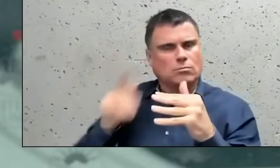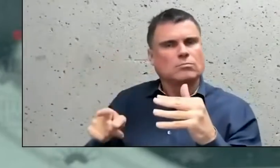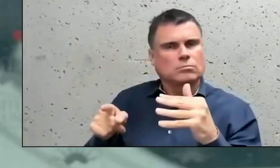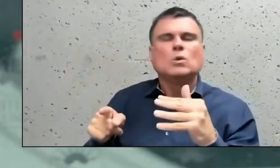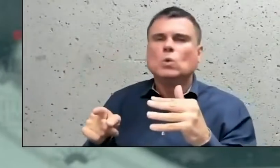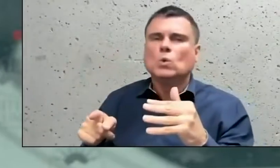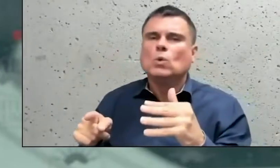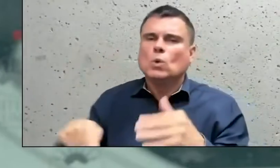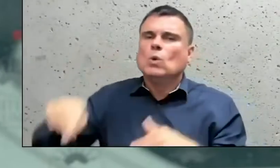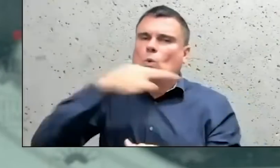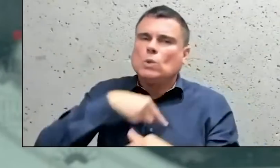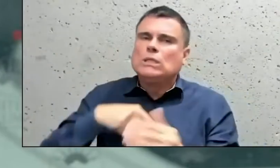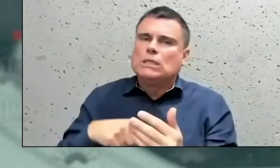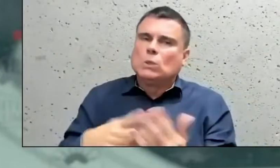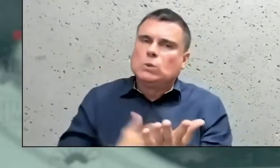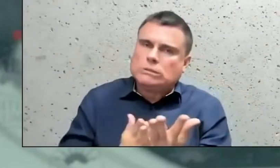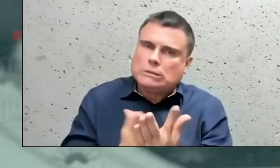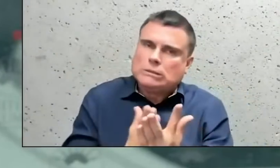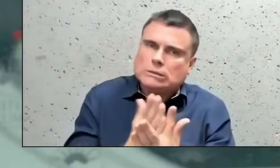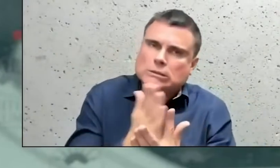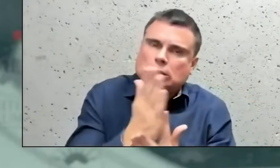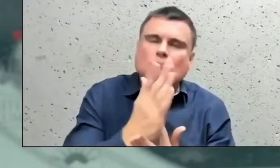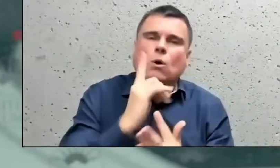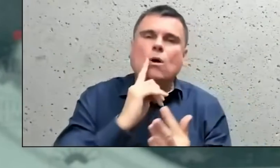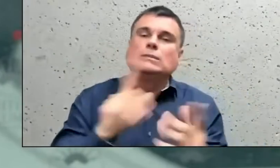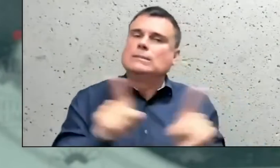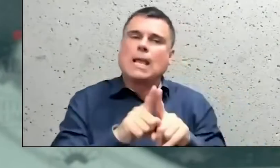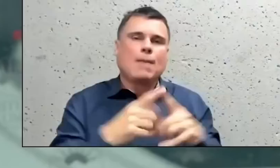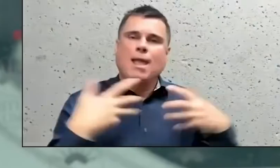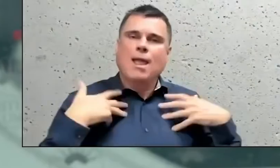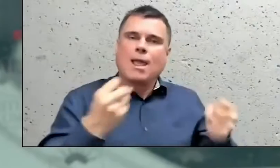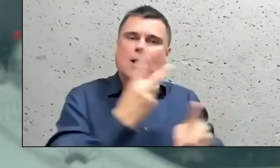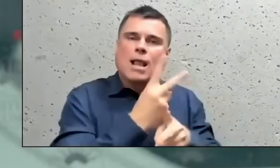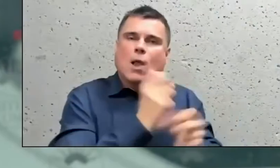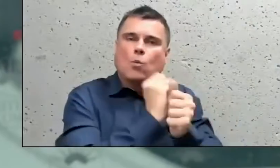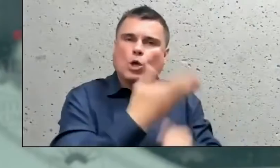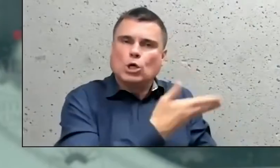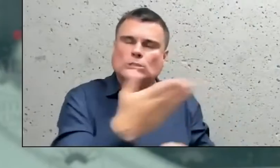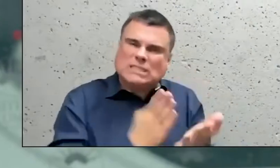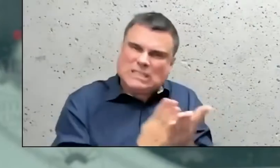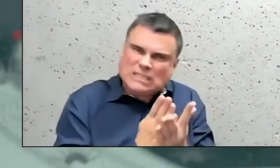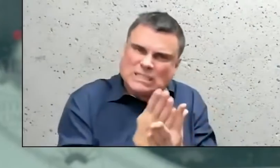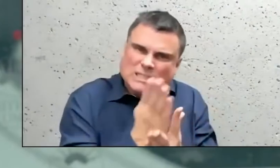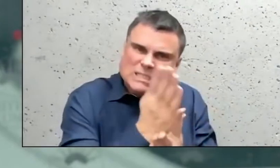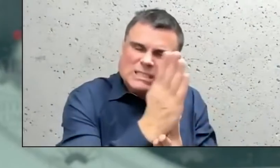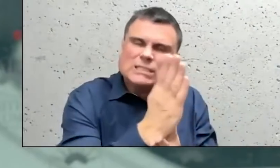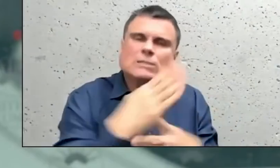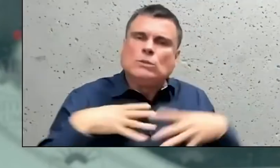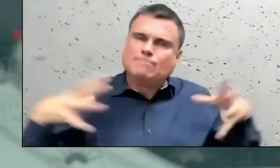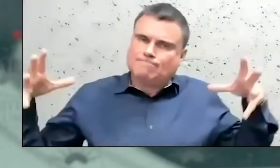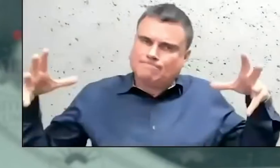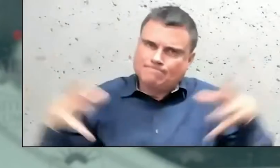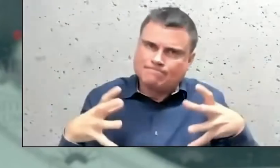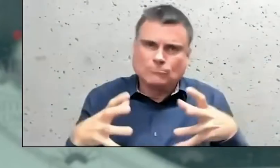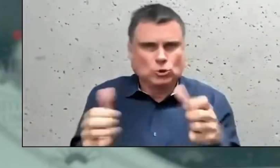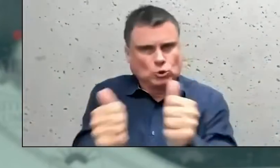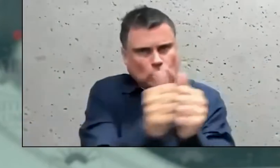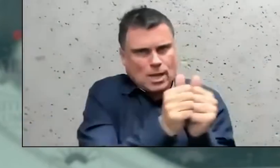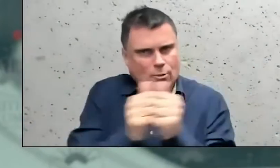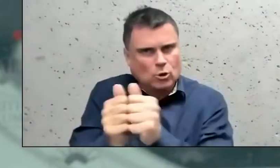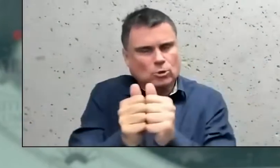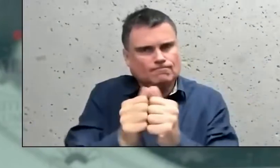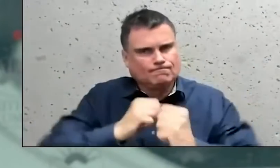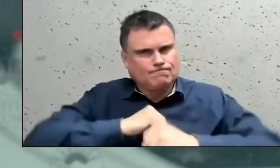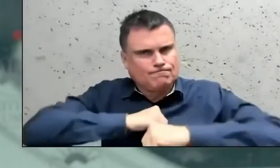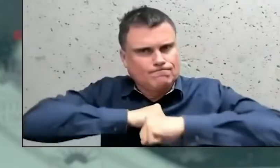the time once again for us to remember that we are in this together. We are not all in the same boat, but we are in this